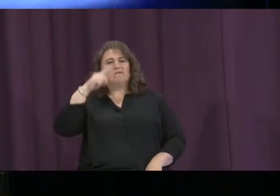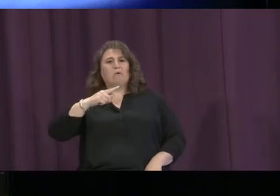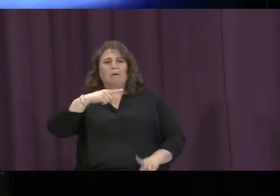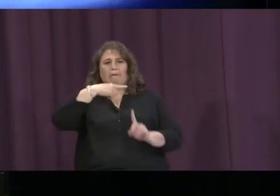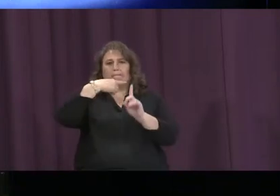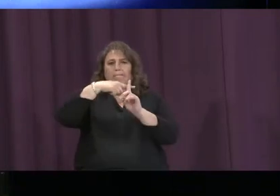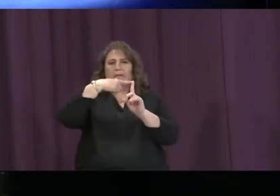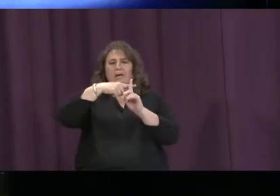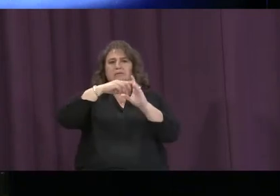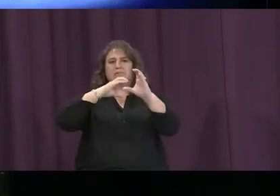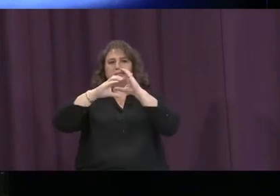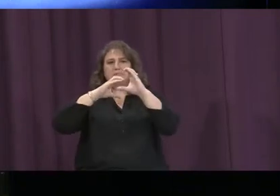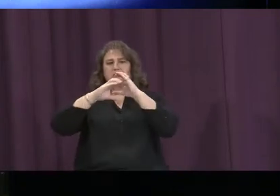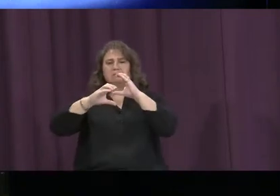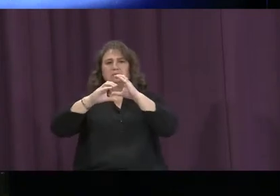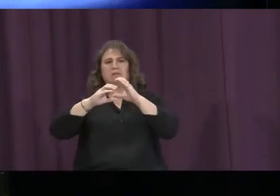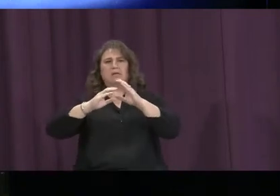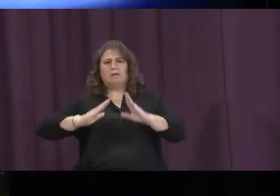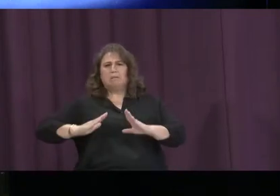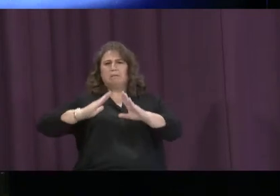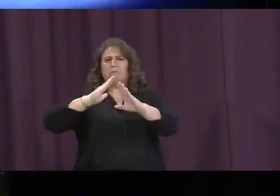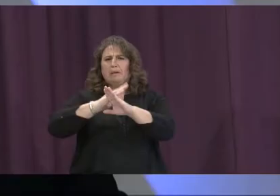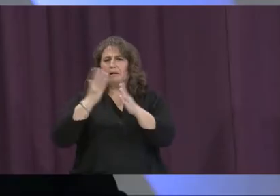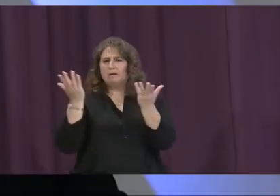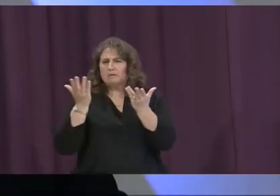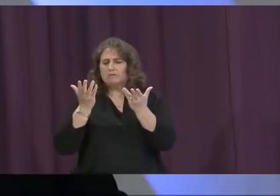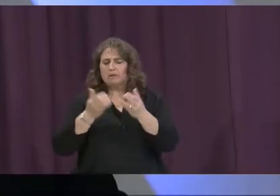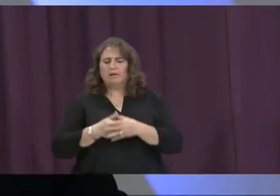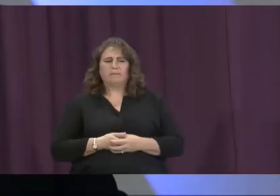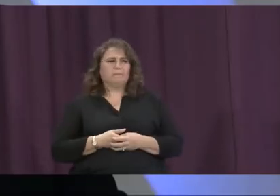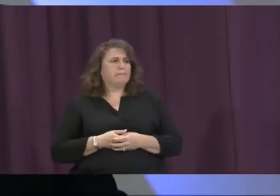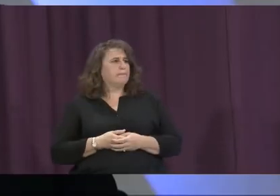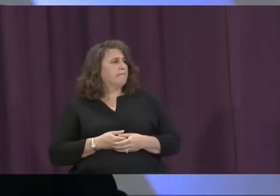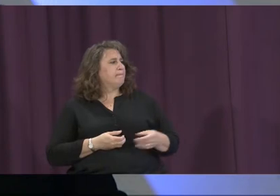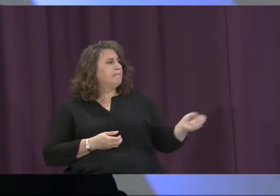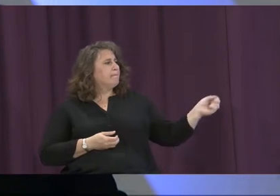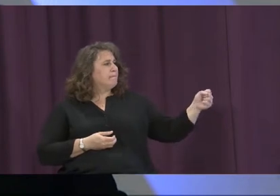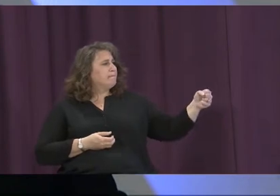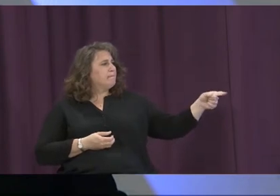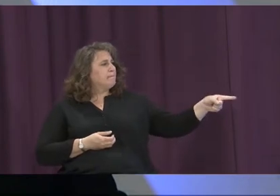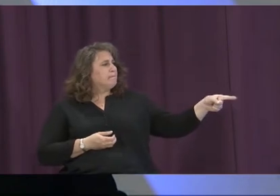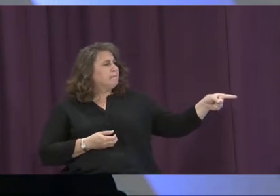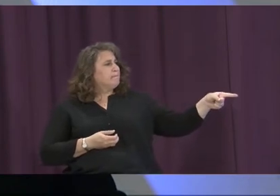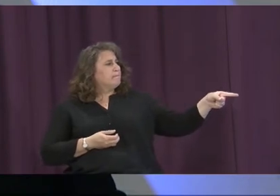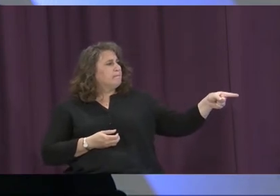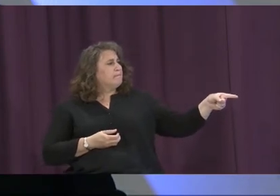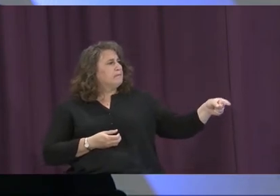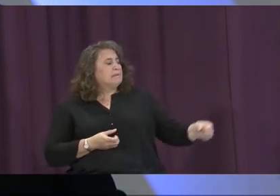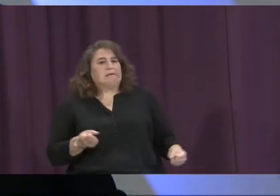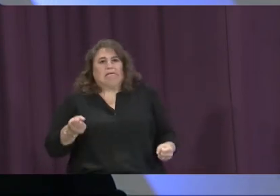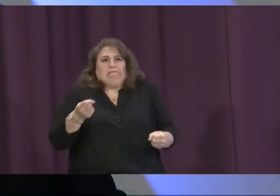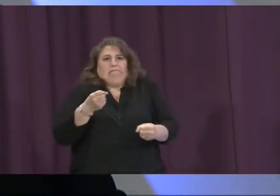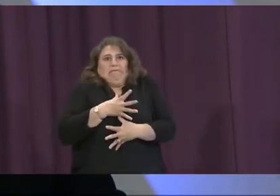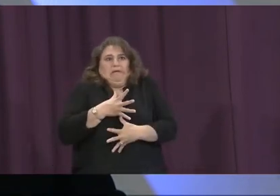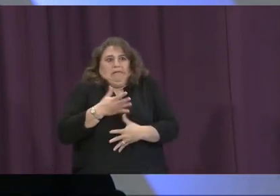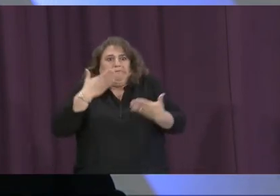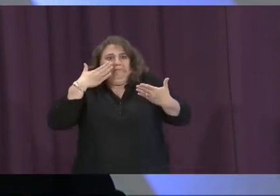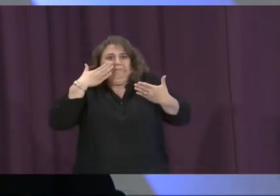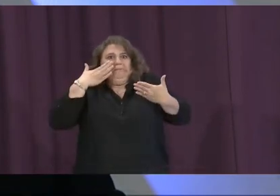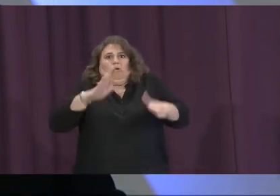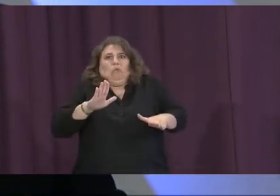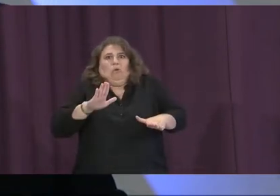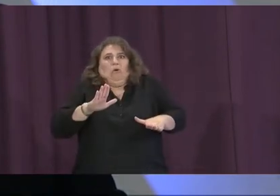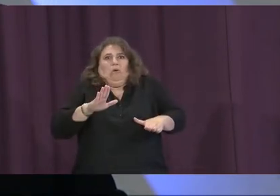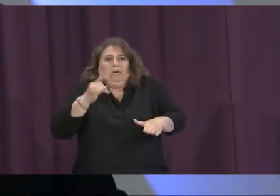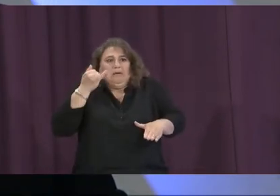anybody have anything on that? What's a roadblock? Oh, absolutely. You know, you know, the, the fear of the unknown, maybe the fear